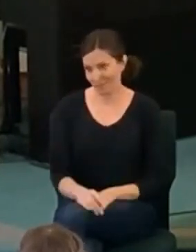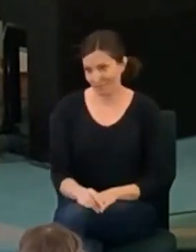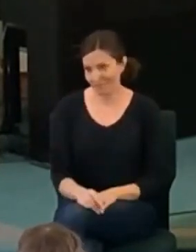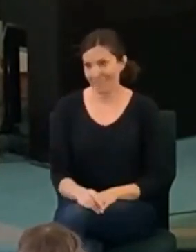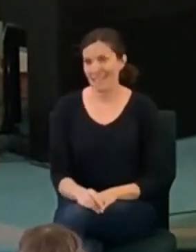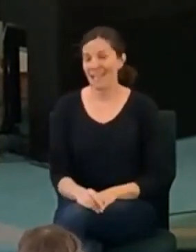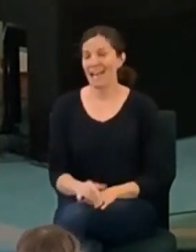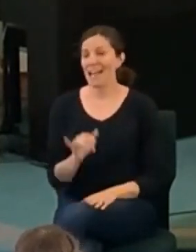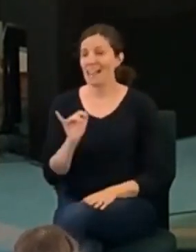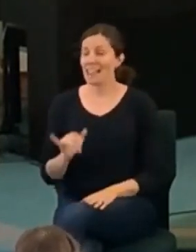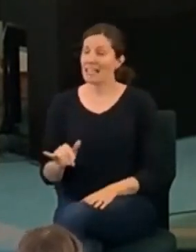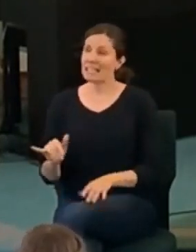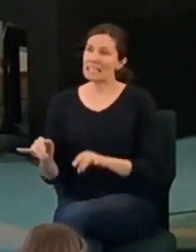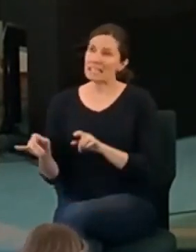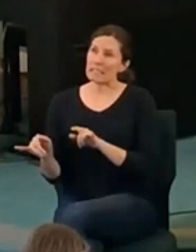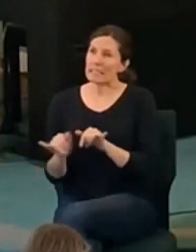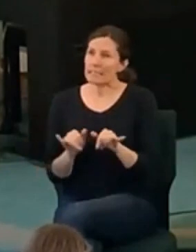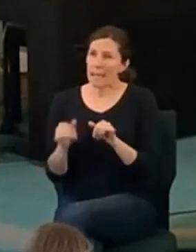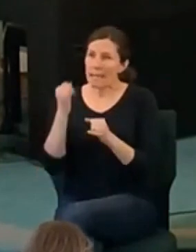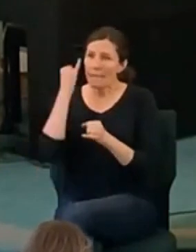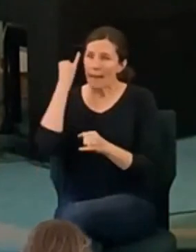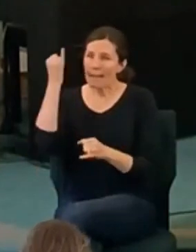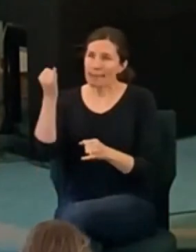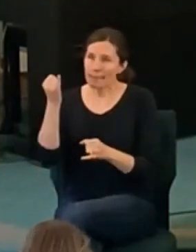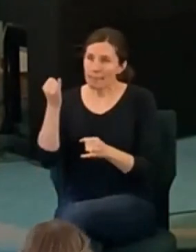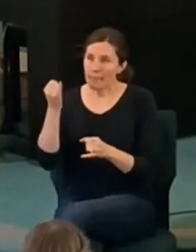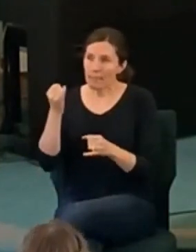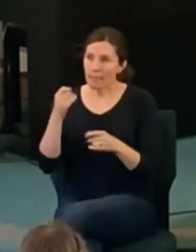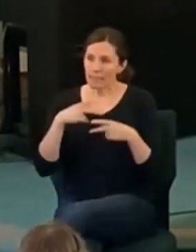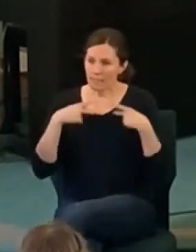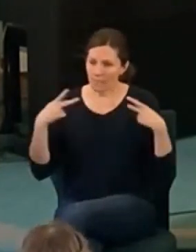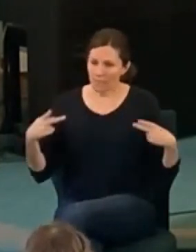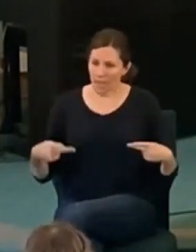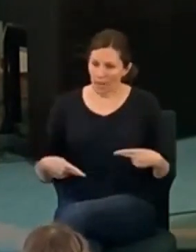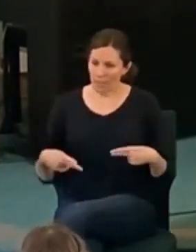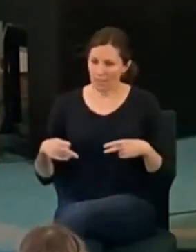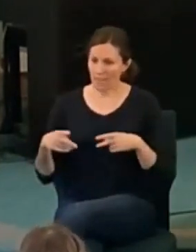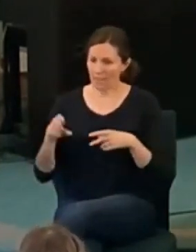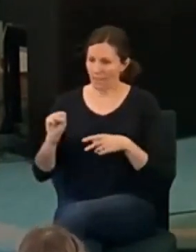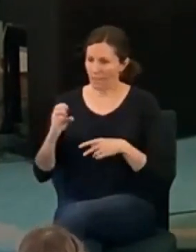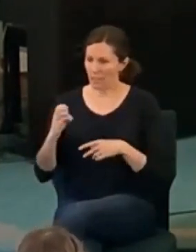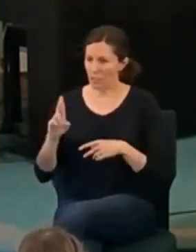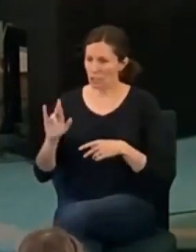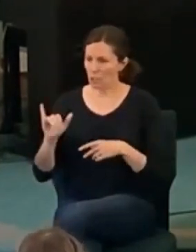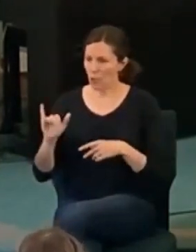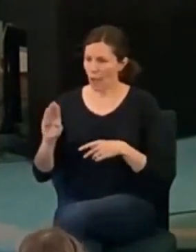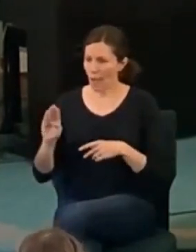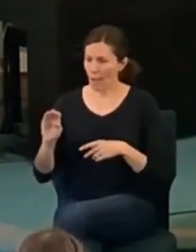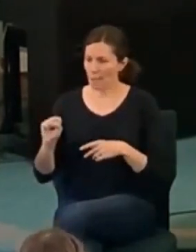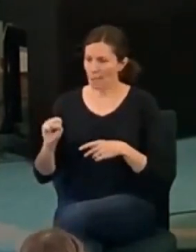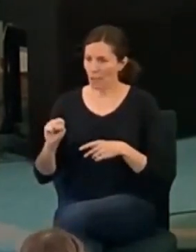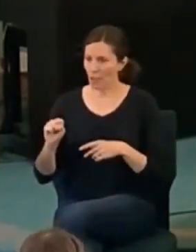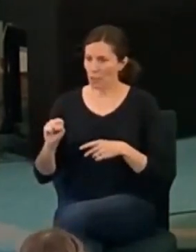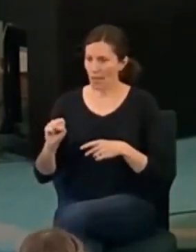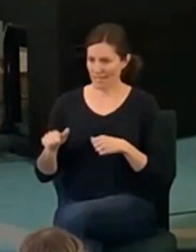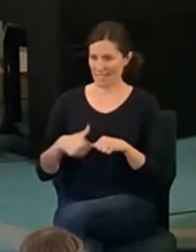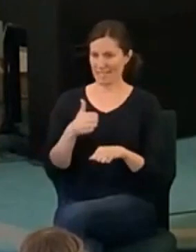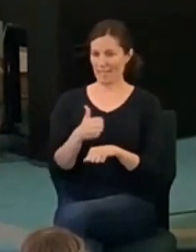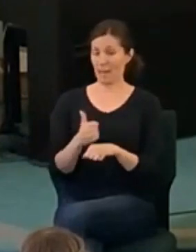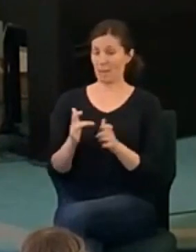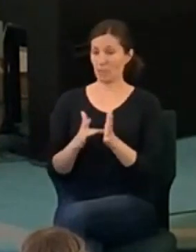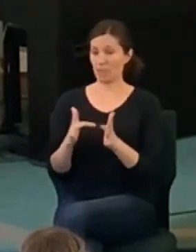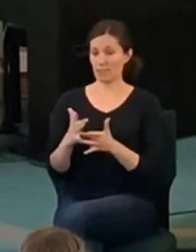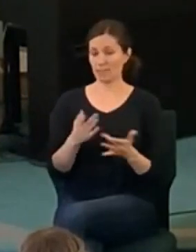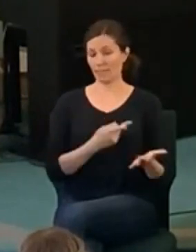going to fail that next test. Because in statistics, you got to study and you have to bring your calculator. So I had a friend who took her